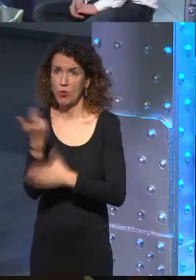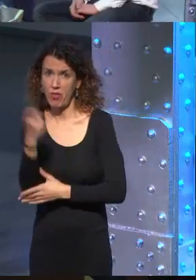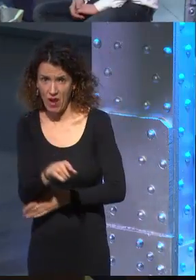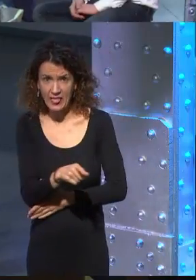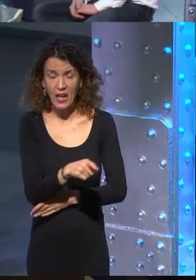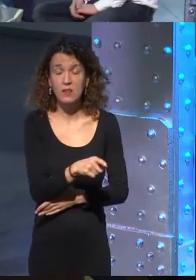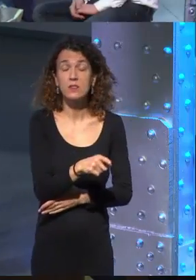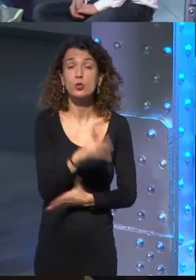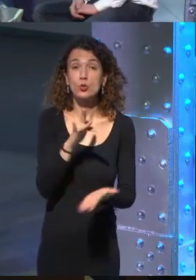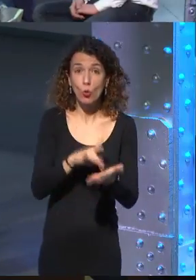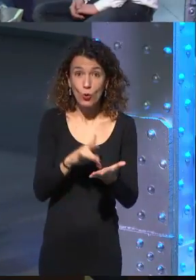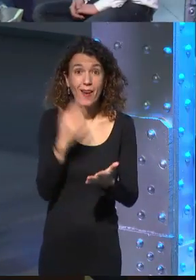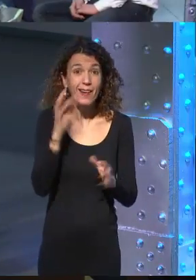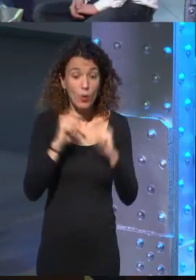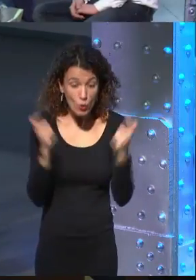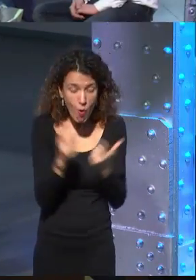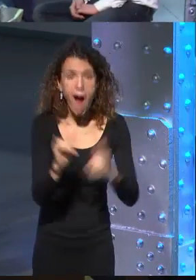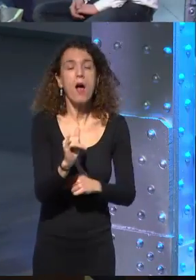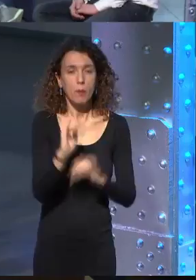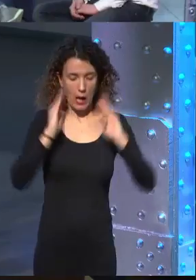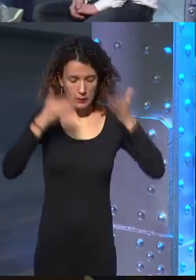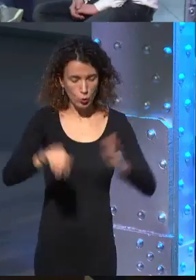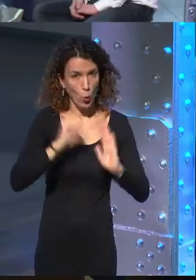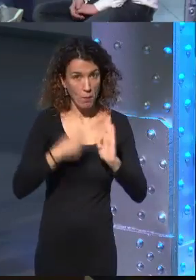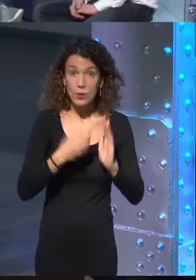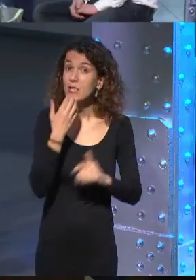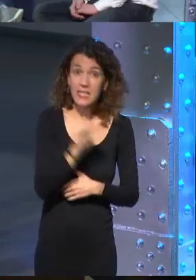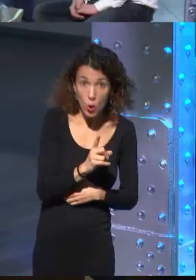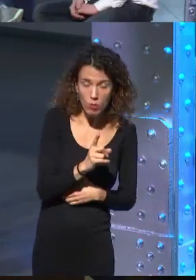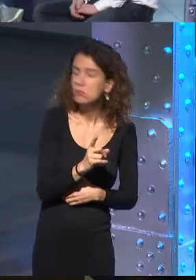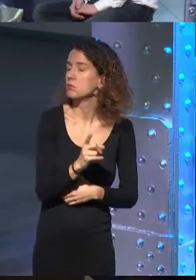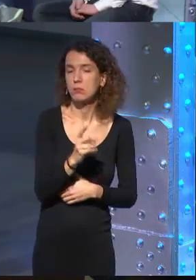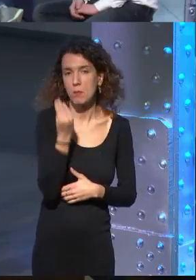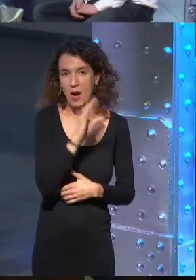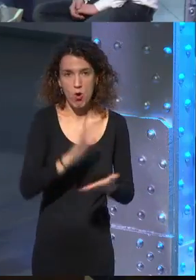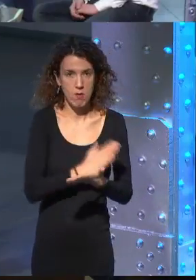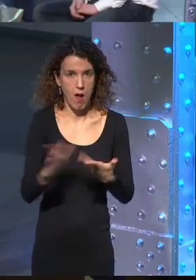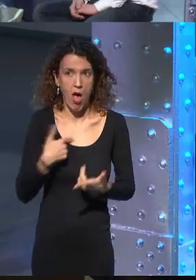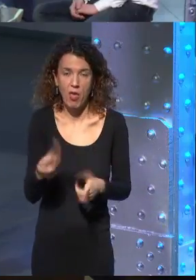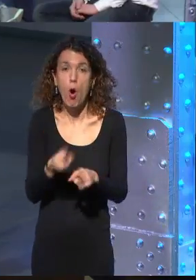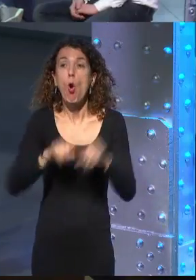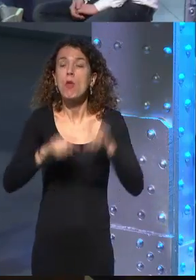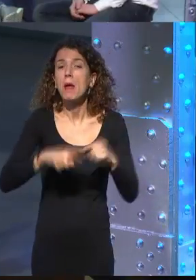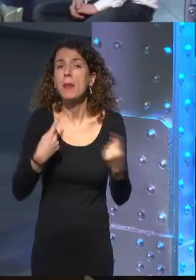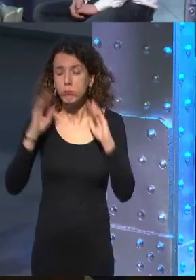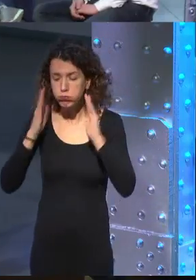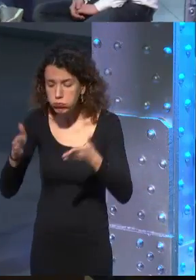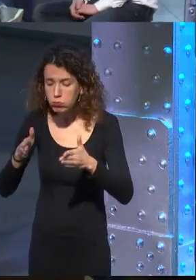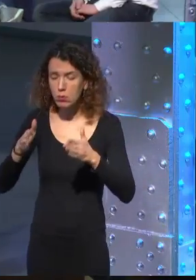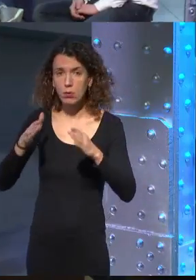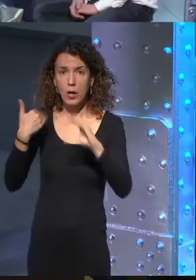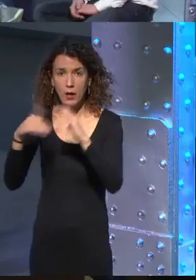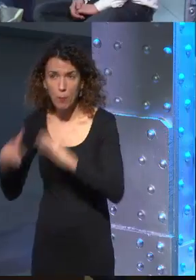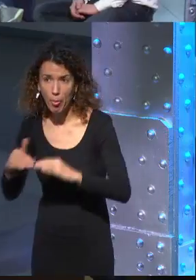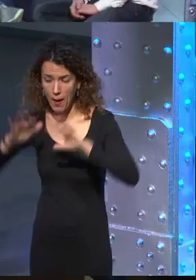we need to have is fewer unnecessary lessons and fewer unnecessary meetings, so that when you finally get